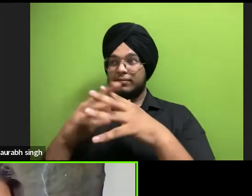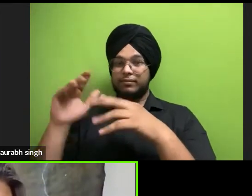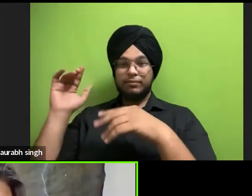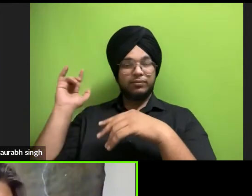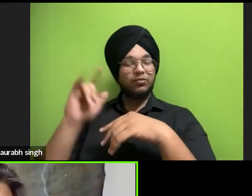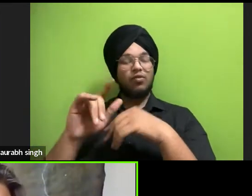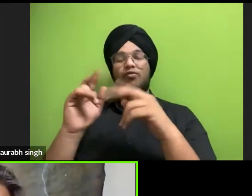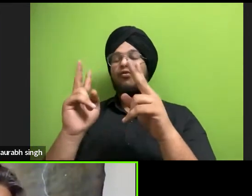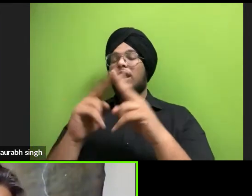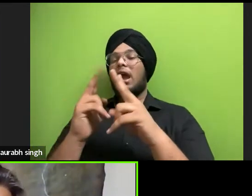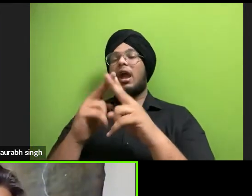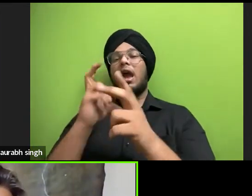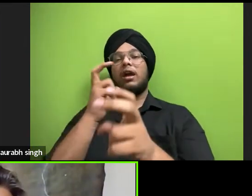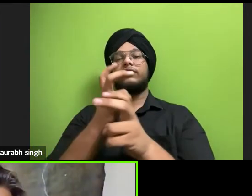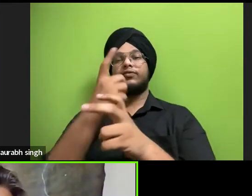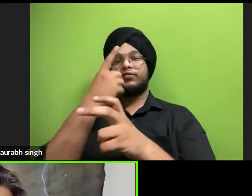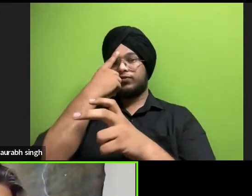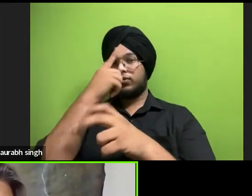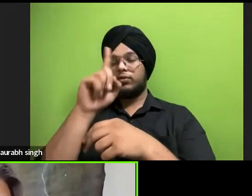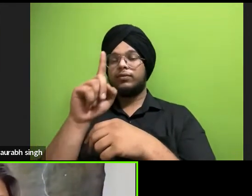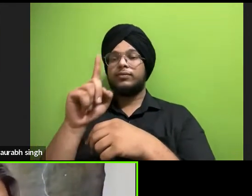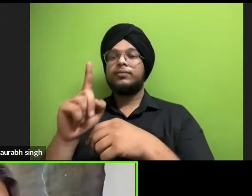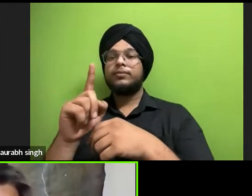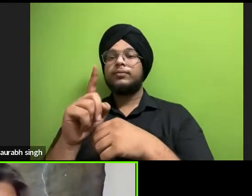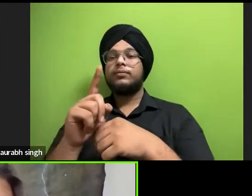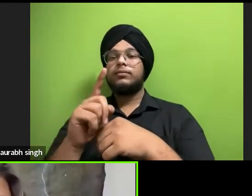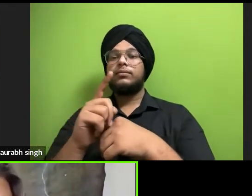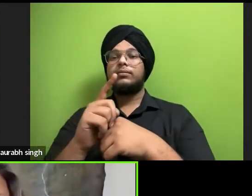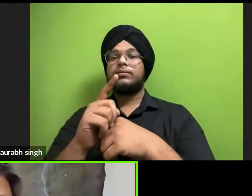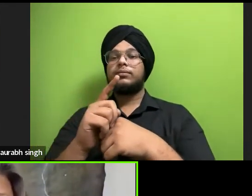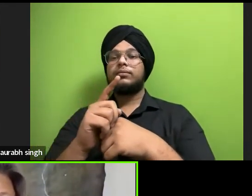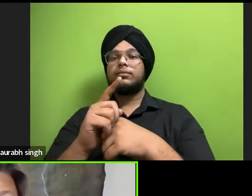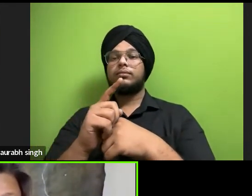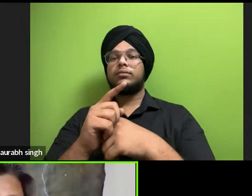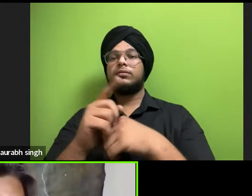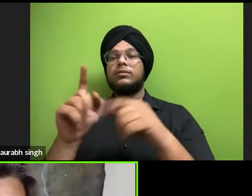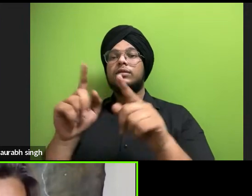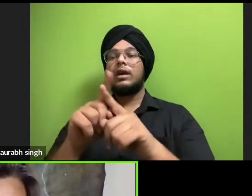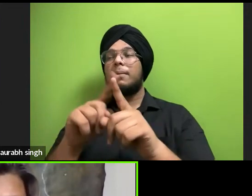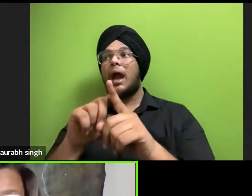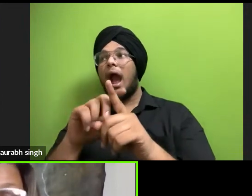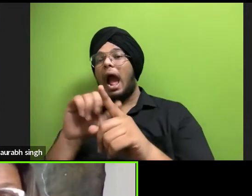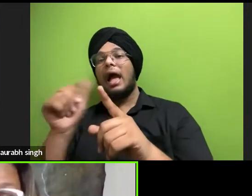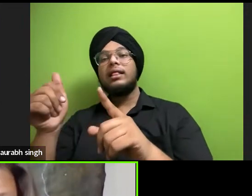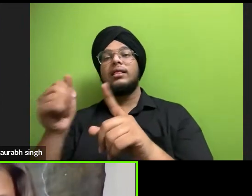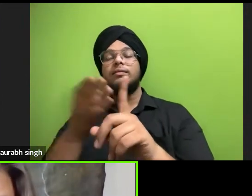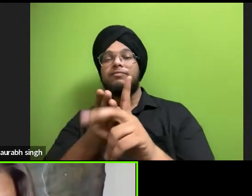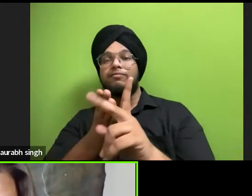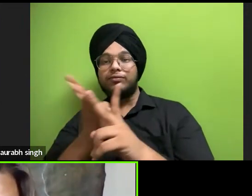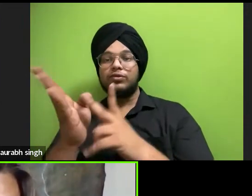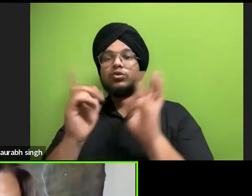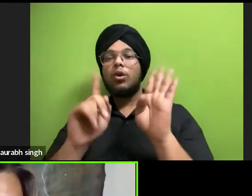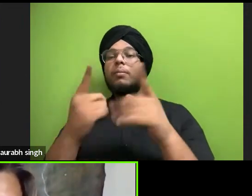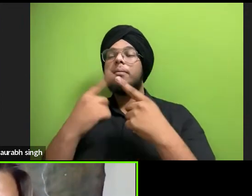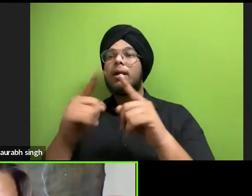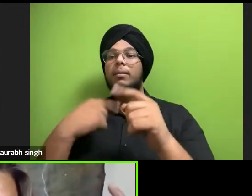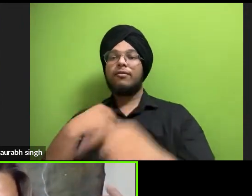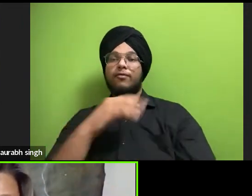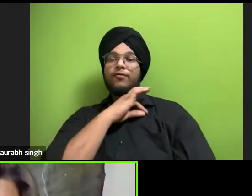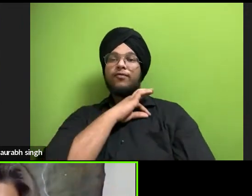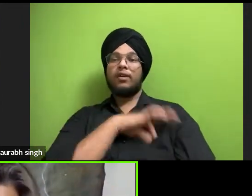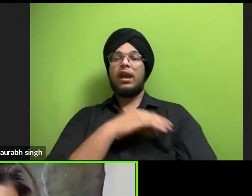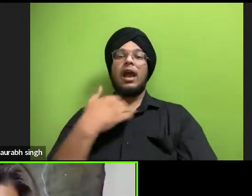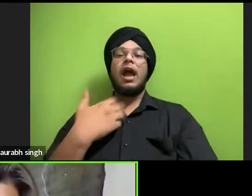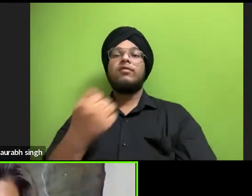hard to ensure diversity and inclusiveness. But my advantage is I don't